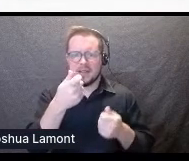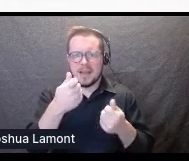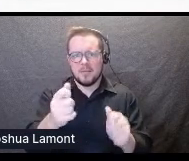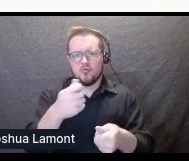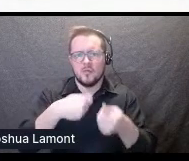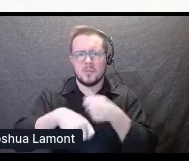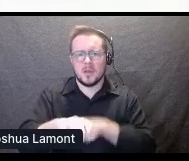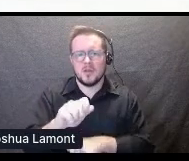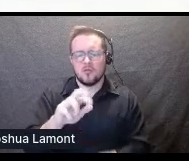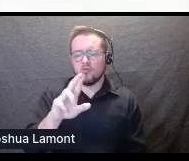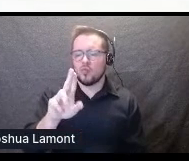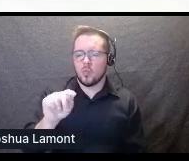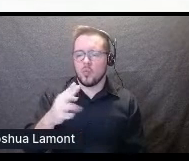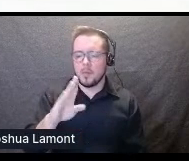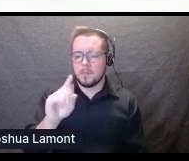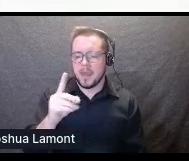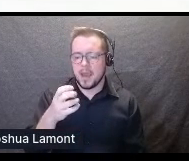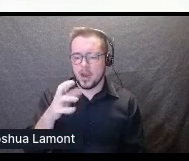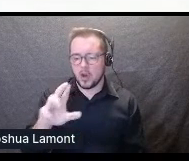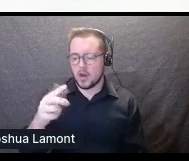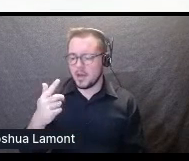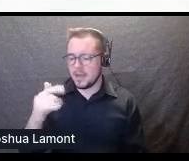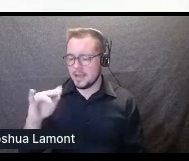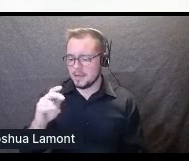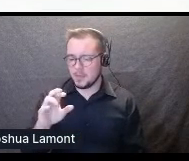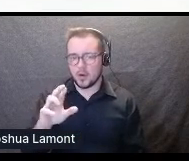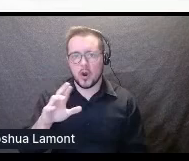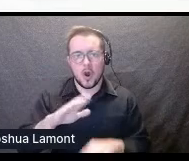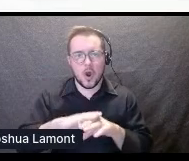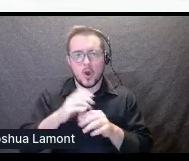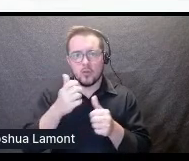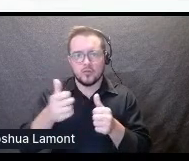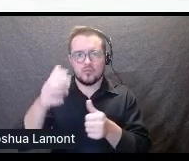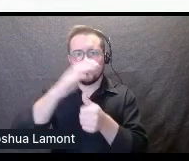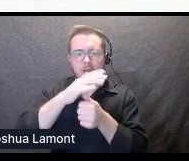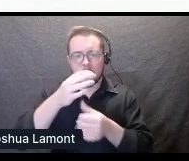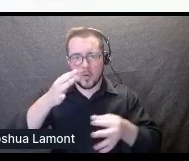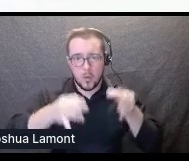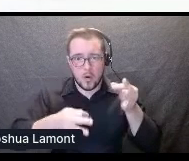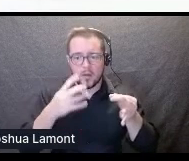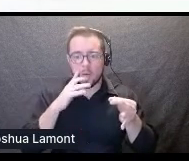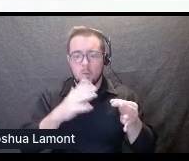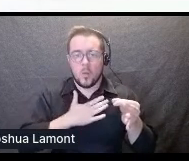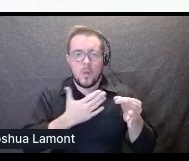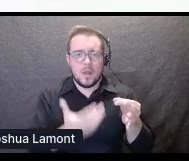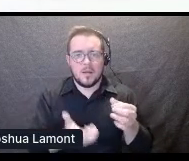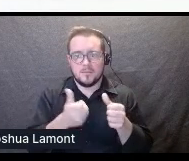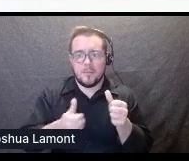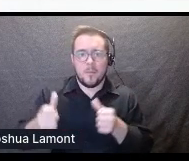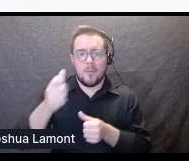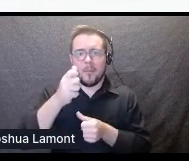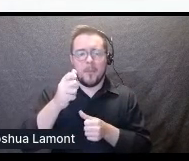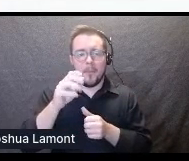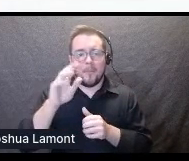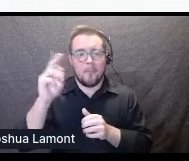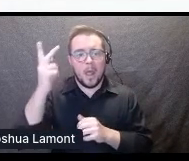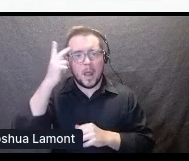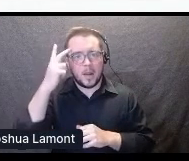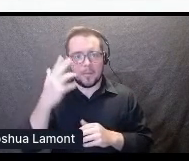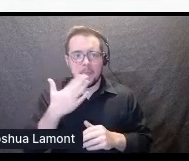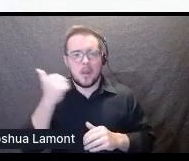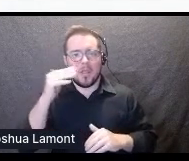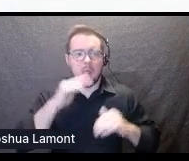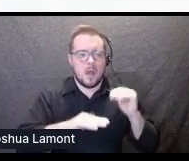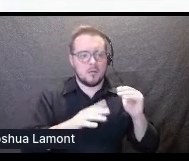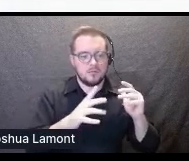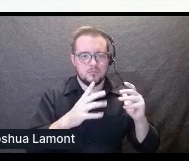on the Supreme Court and their willingness to put politics and personal ideology before the good of the country. And as well, many of us are also